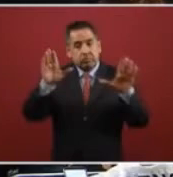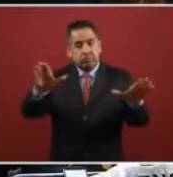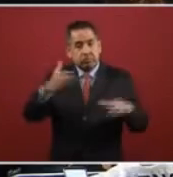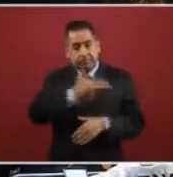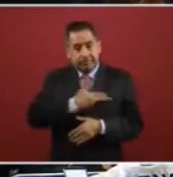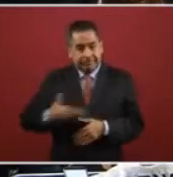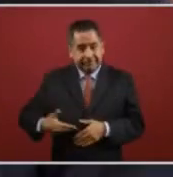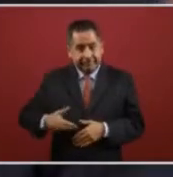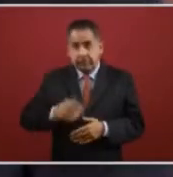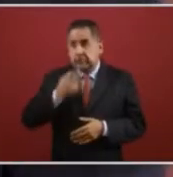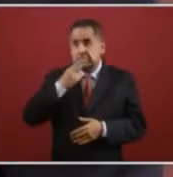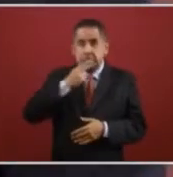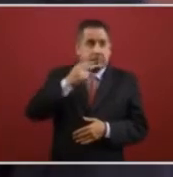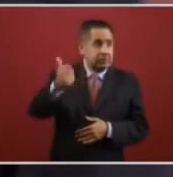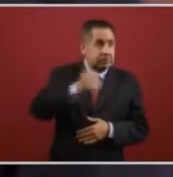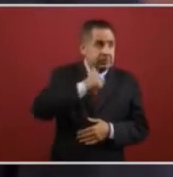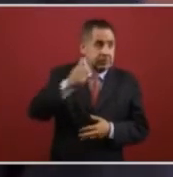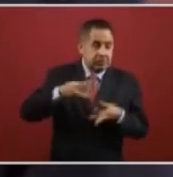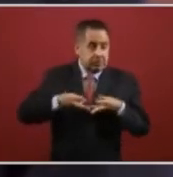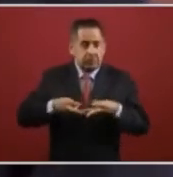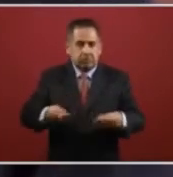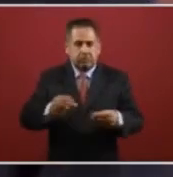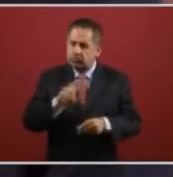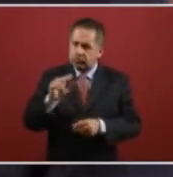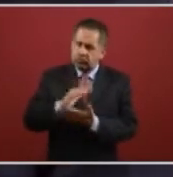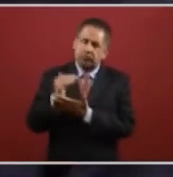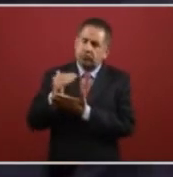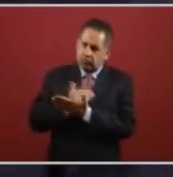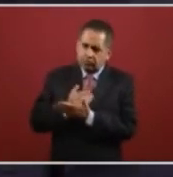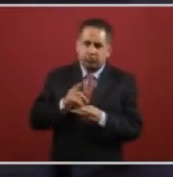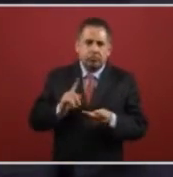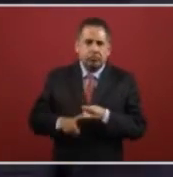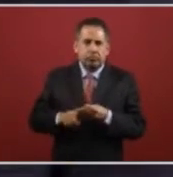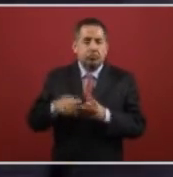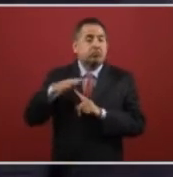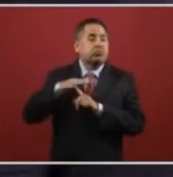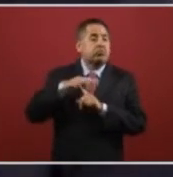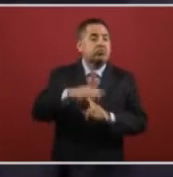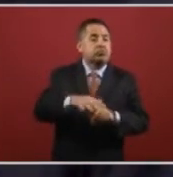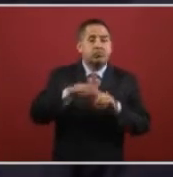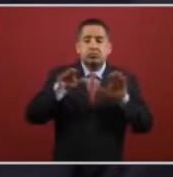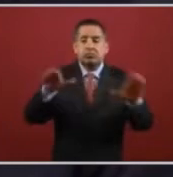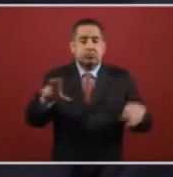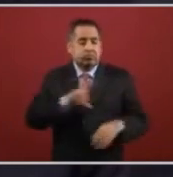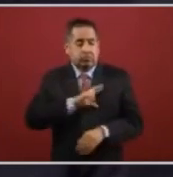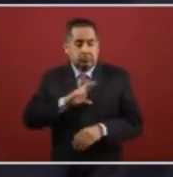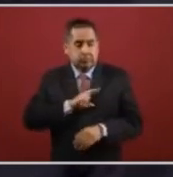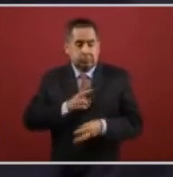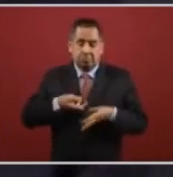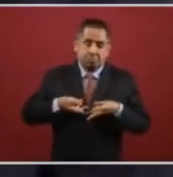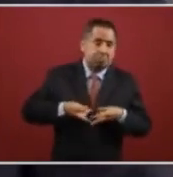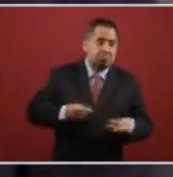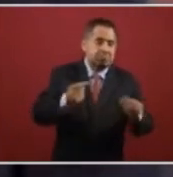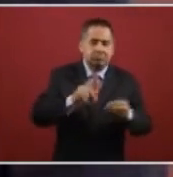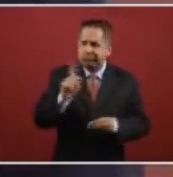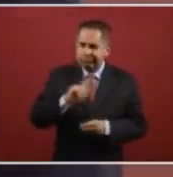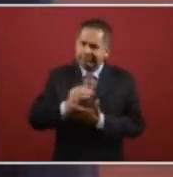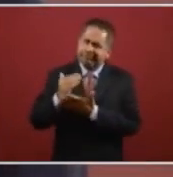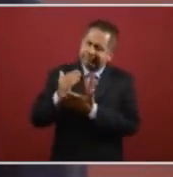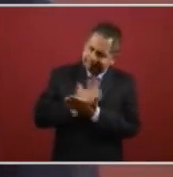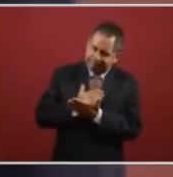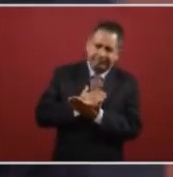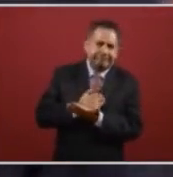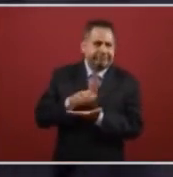longer use a presidential airplane, that we don't go in helicopters and airplanes that were